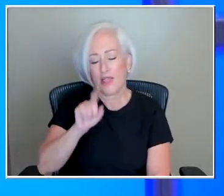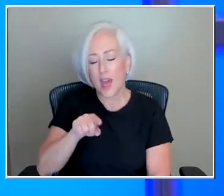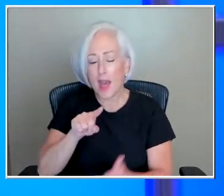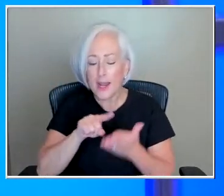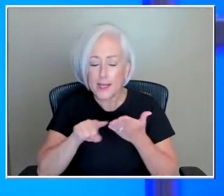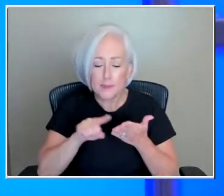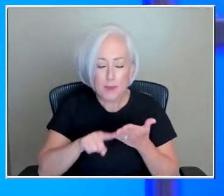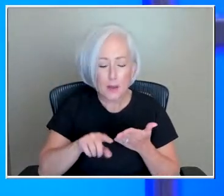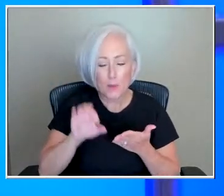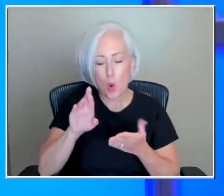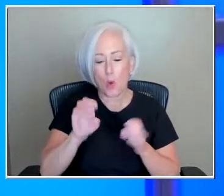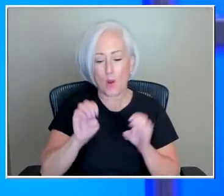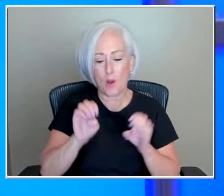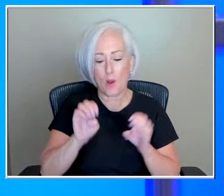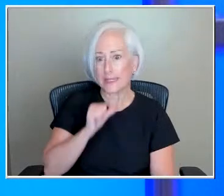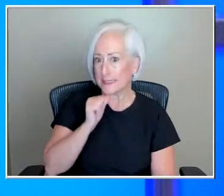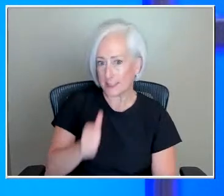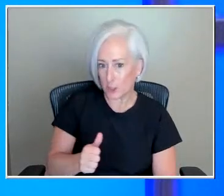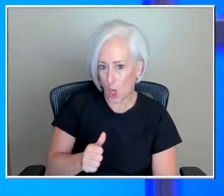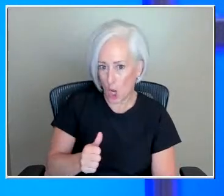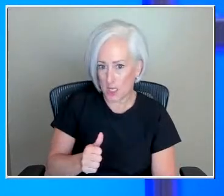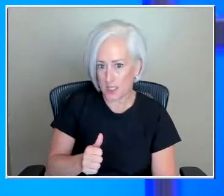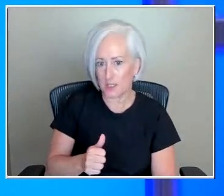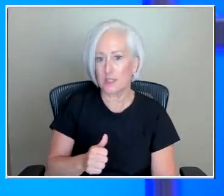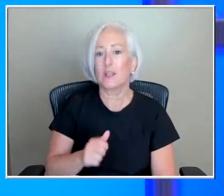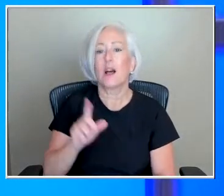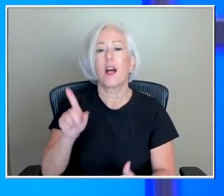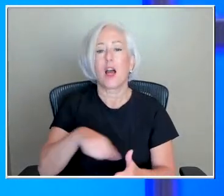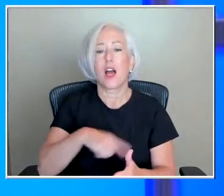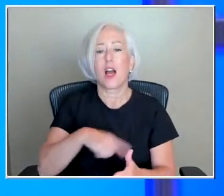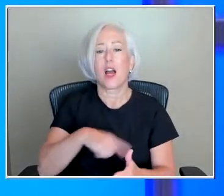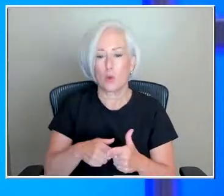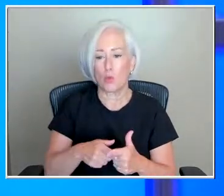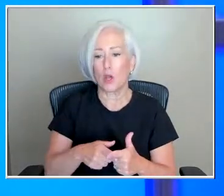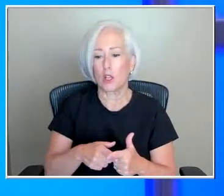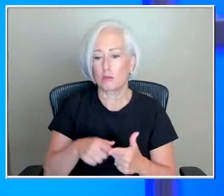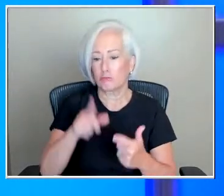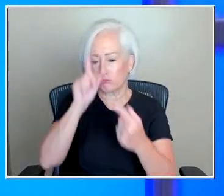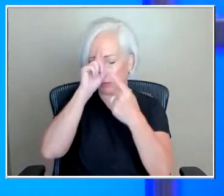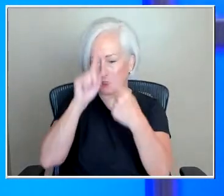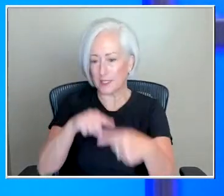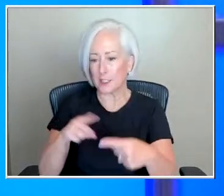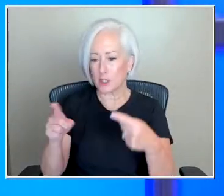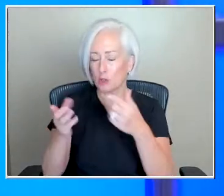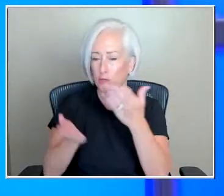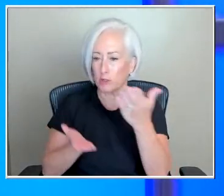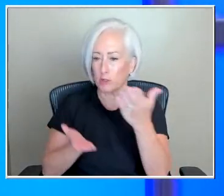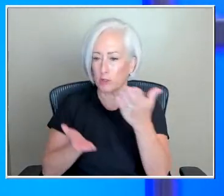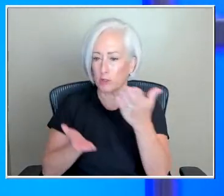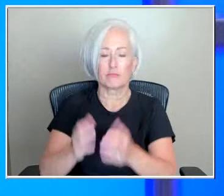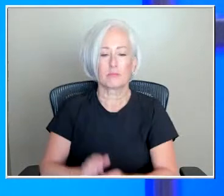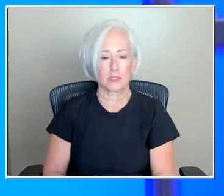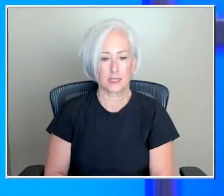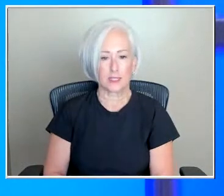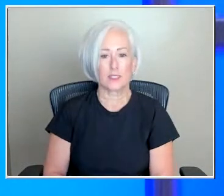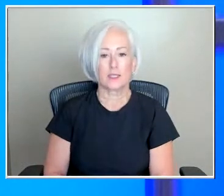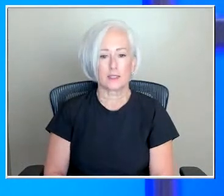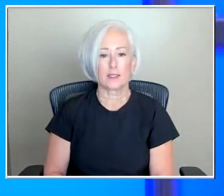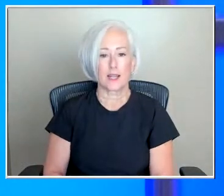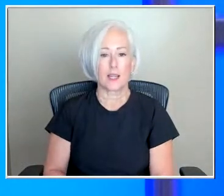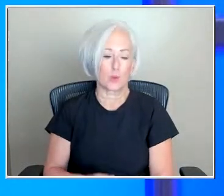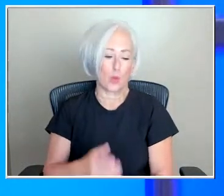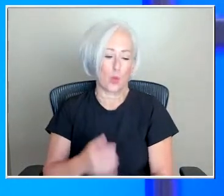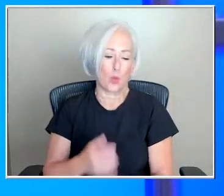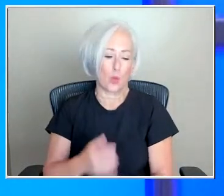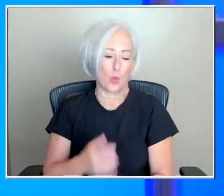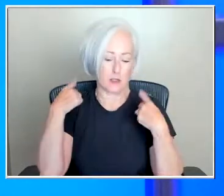not. So we typically will appeal those kind of denials decisions, and we have had some success in doing